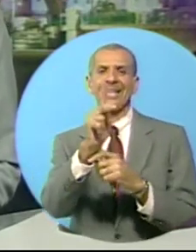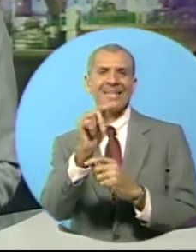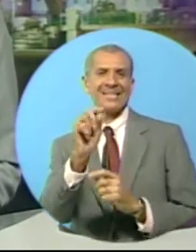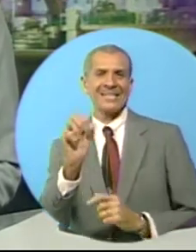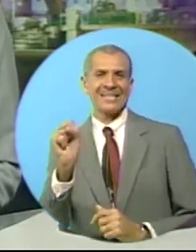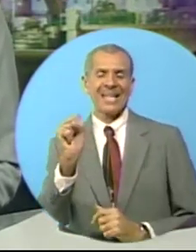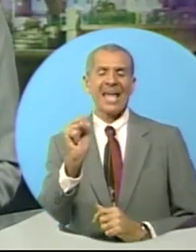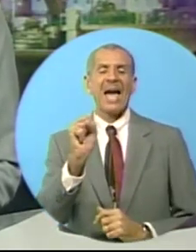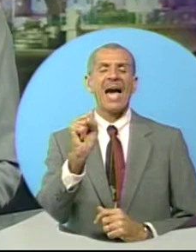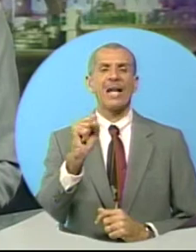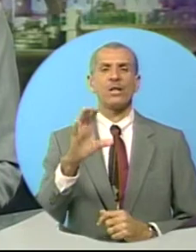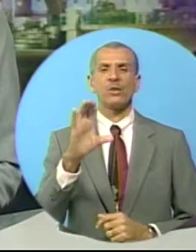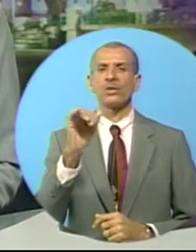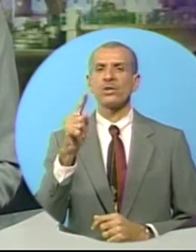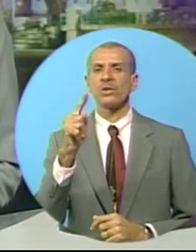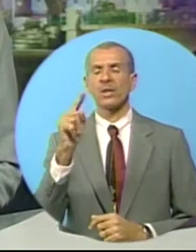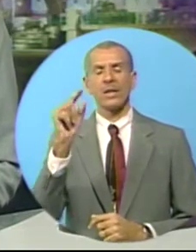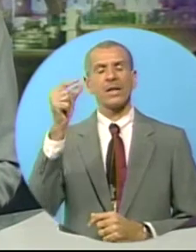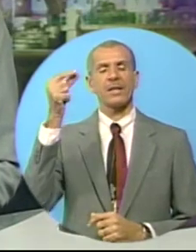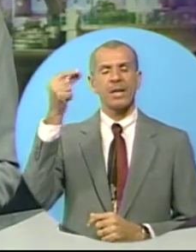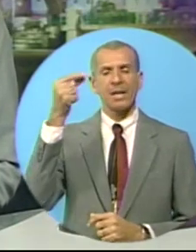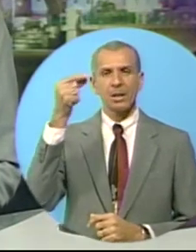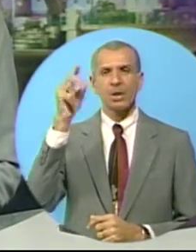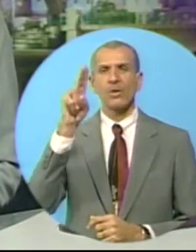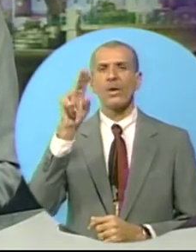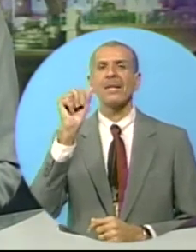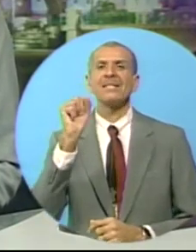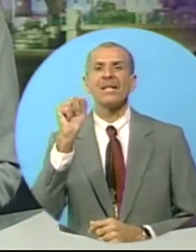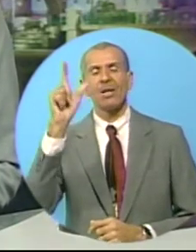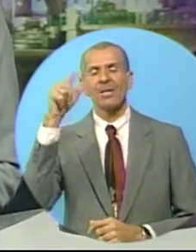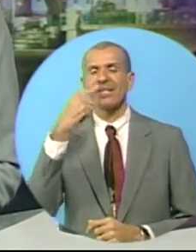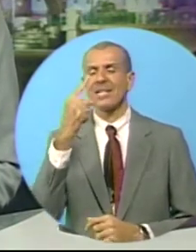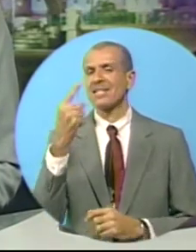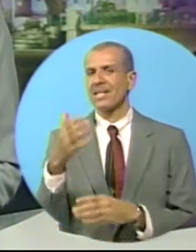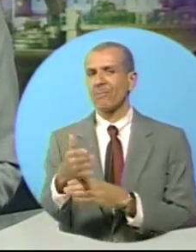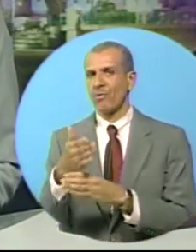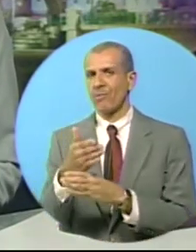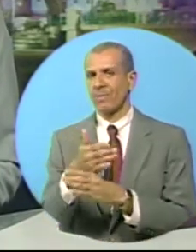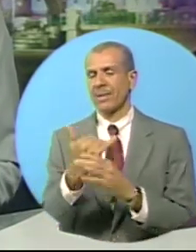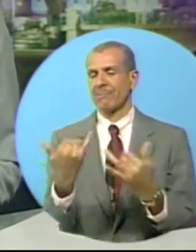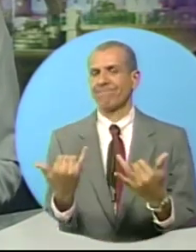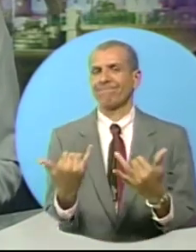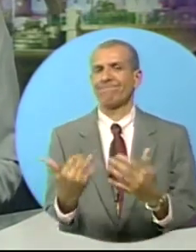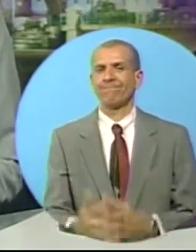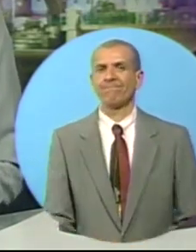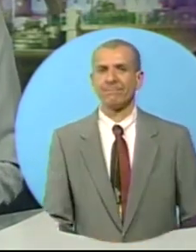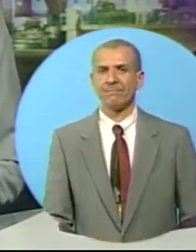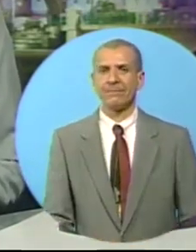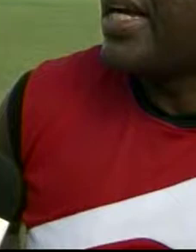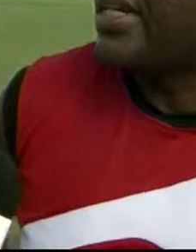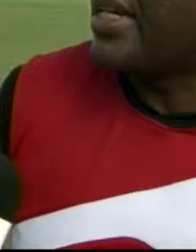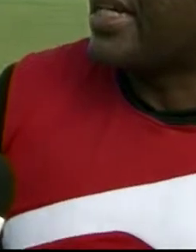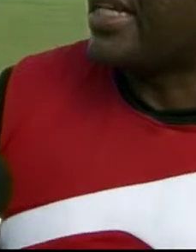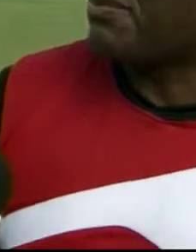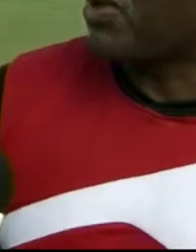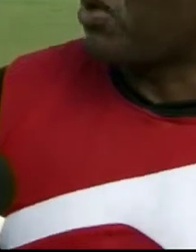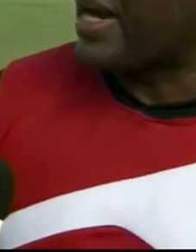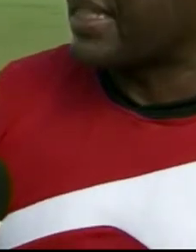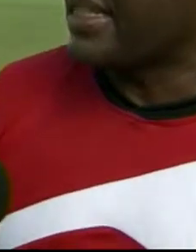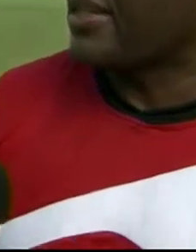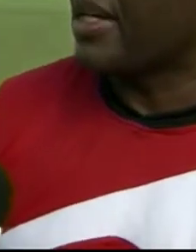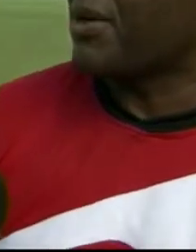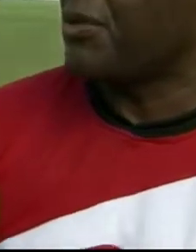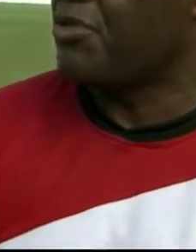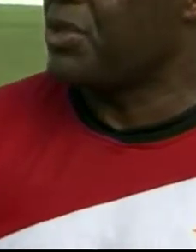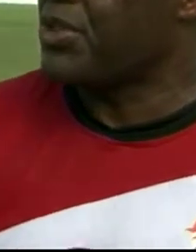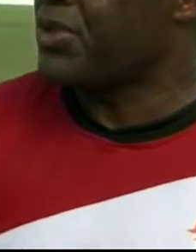says they are much better prepared, and he's already seen improvement from last year. Last year we had hiccups with our